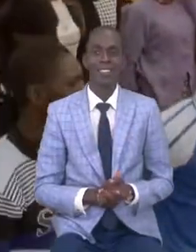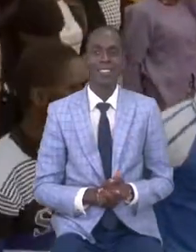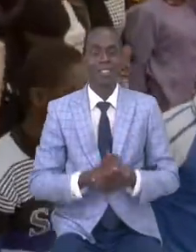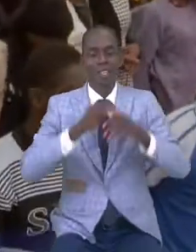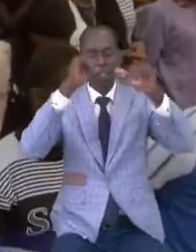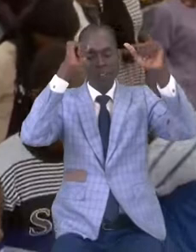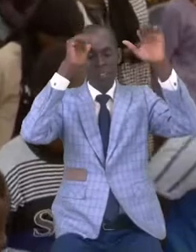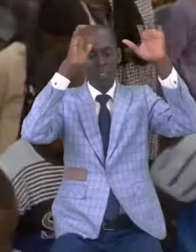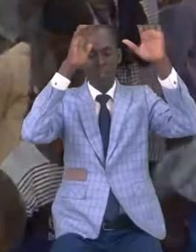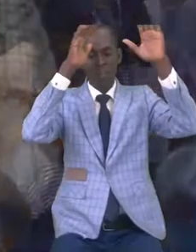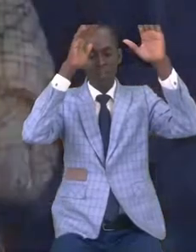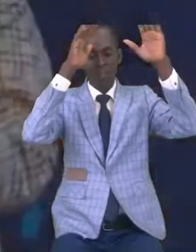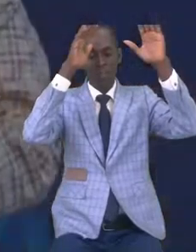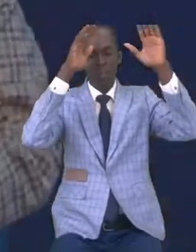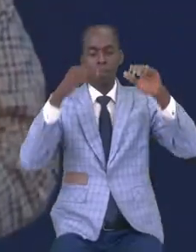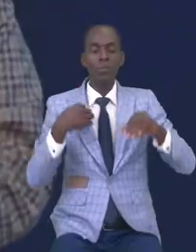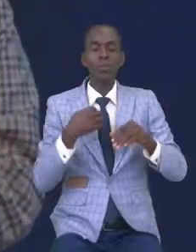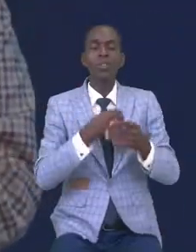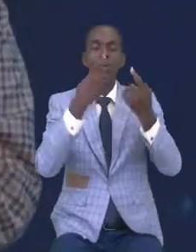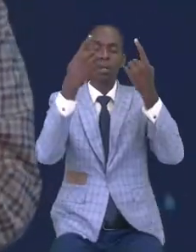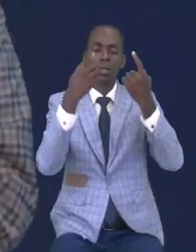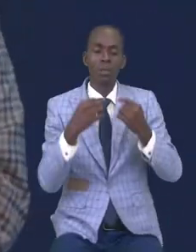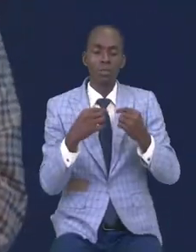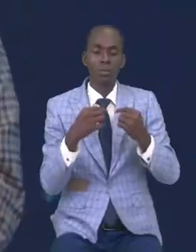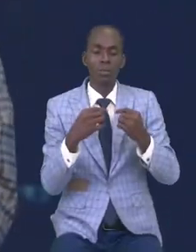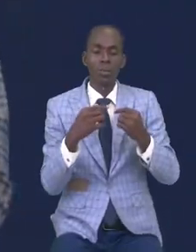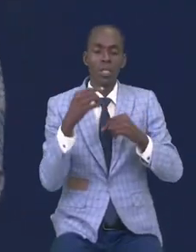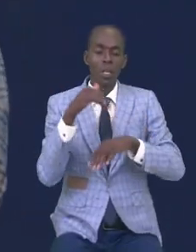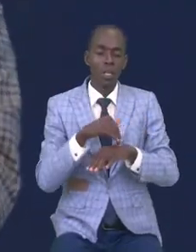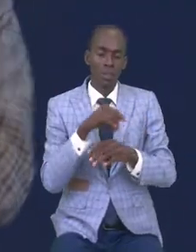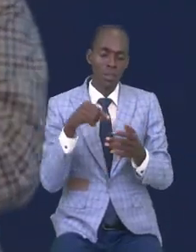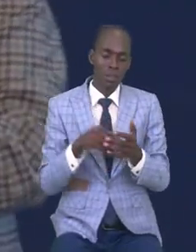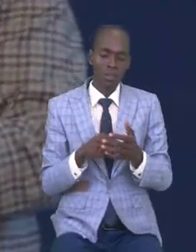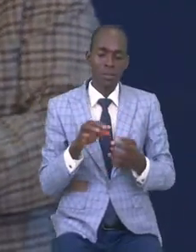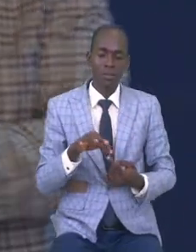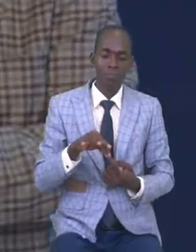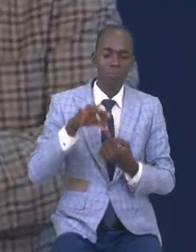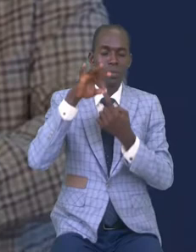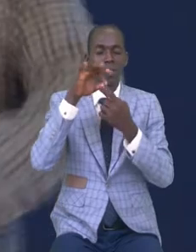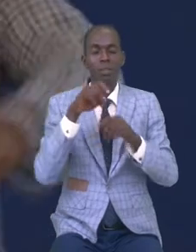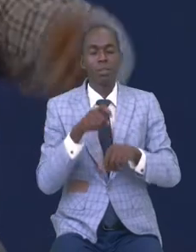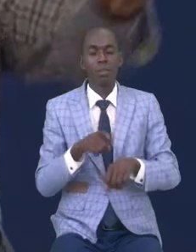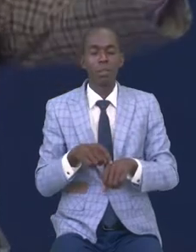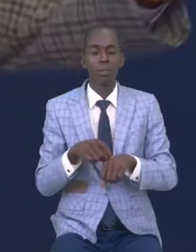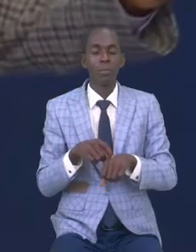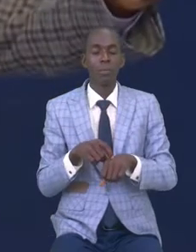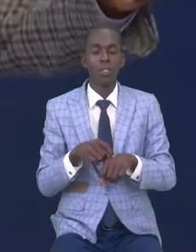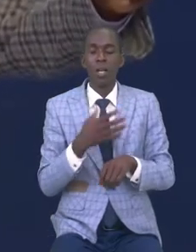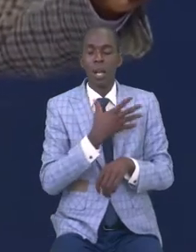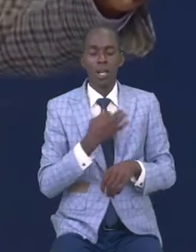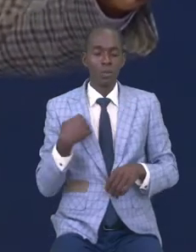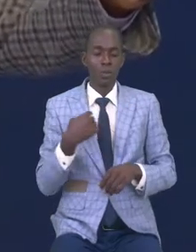Father, we come at this special moment, and we're